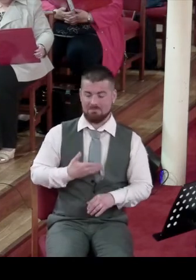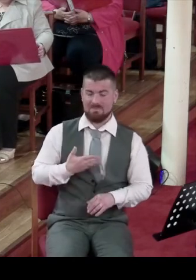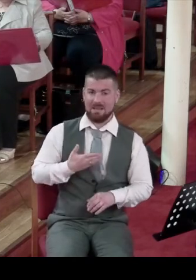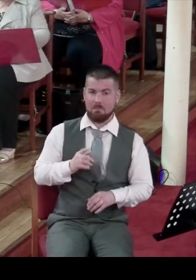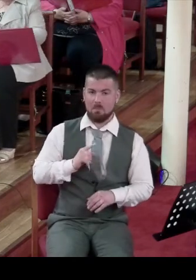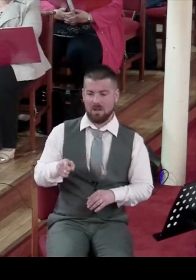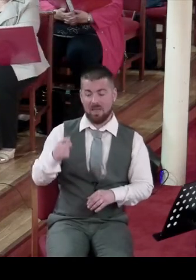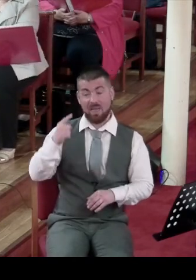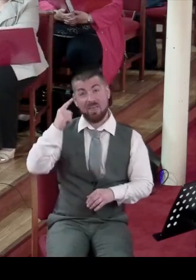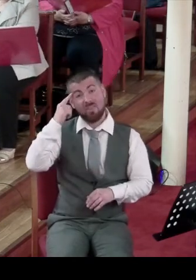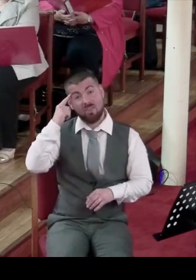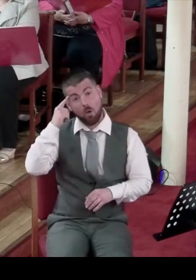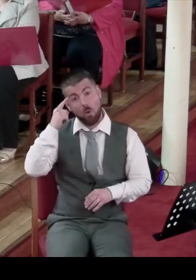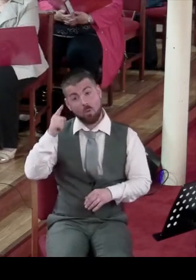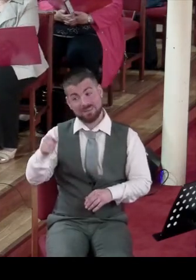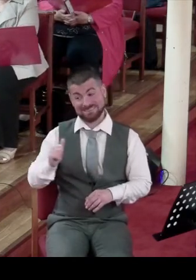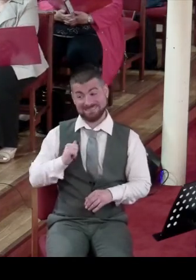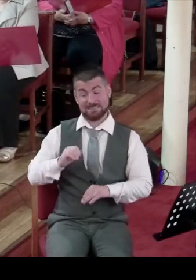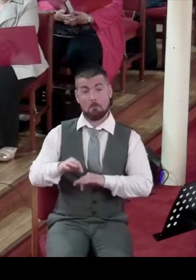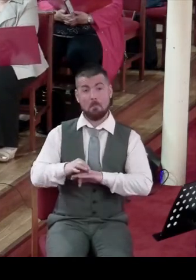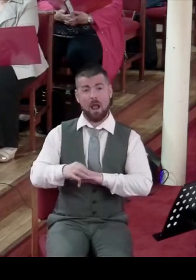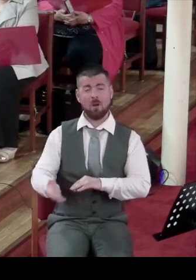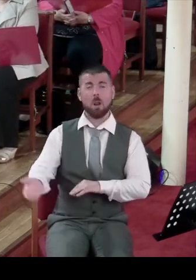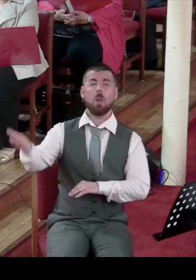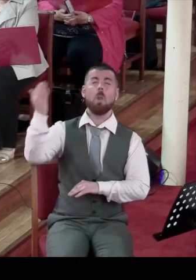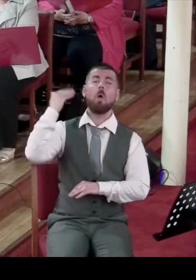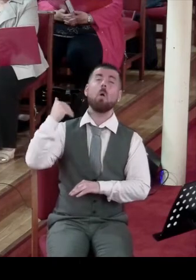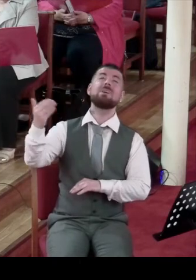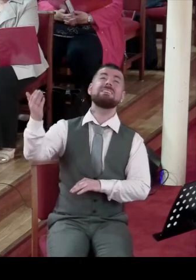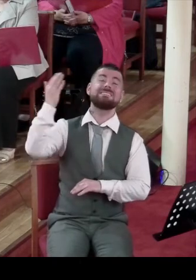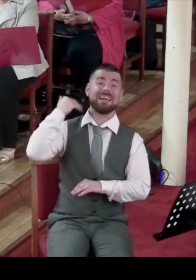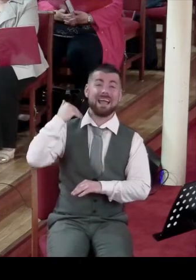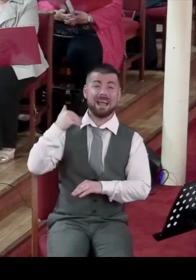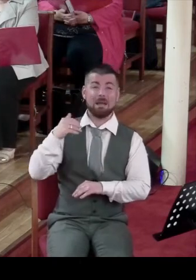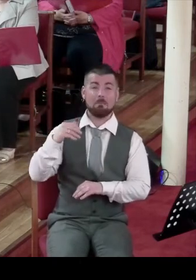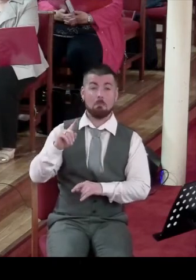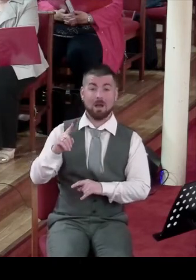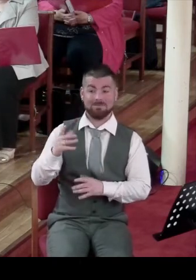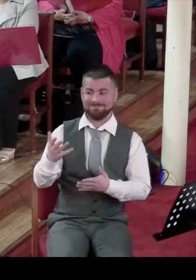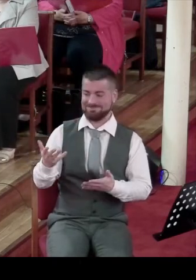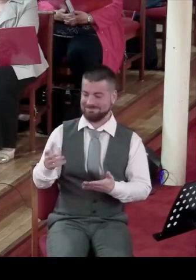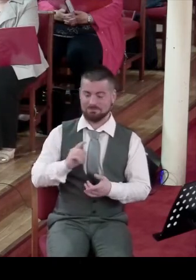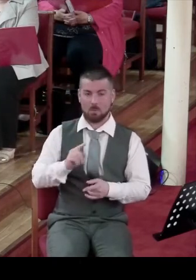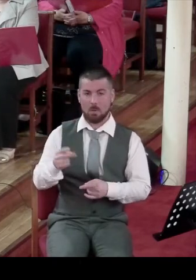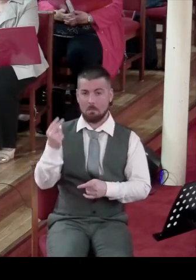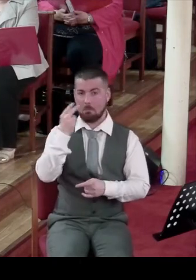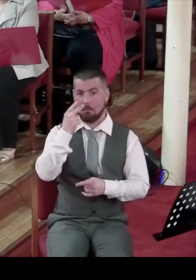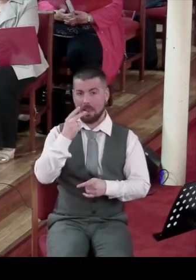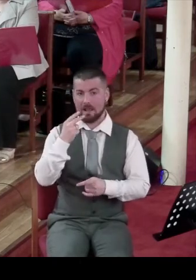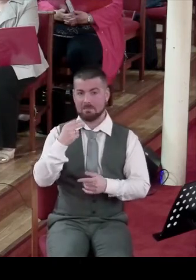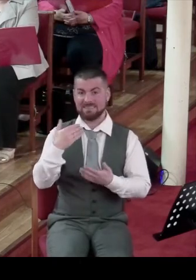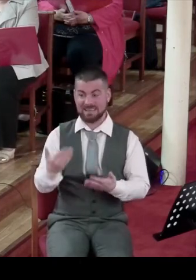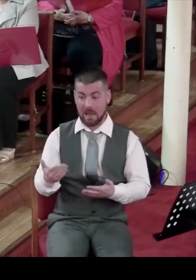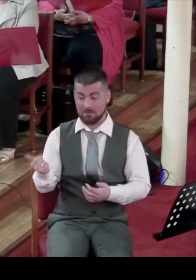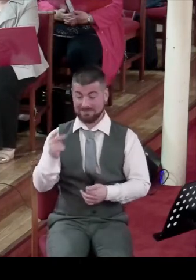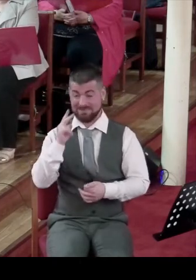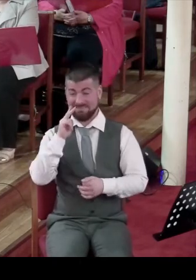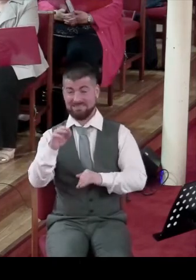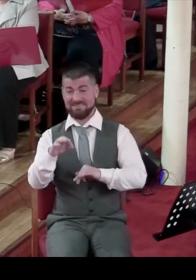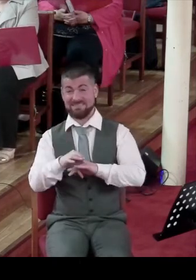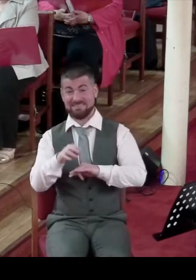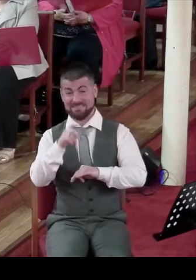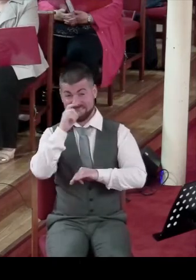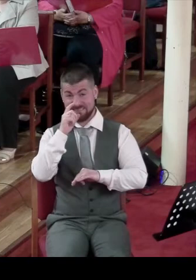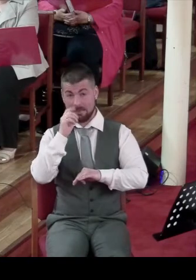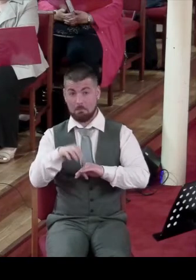married to this young woman all these years before, and it had turned out, as I've explained. And now he was seeing his sister married, and he was happy for